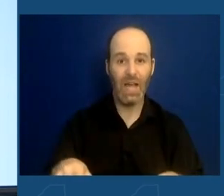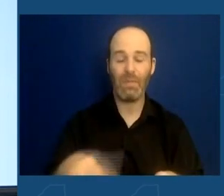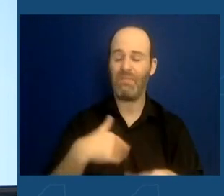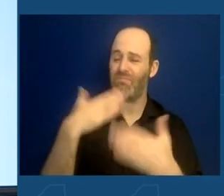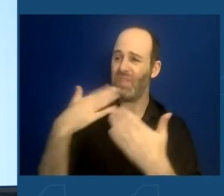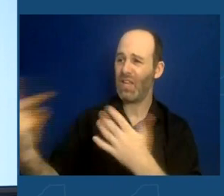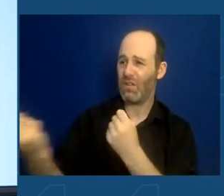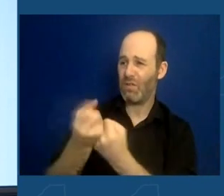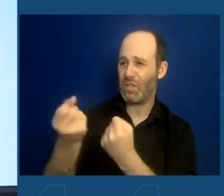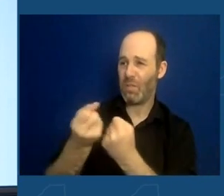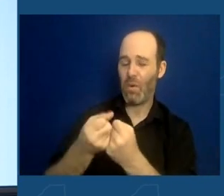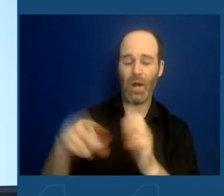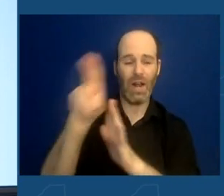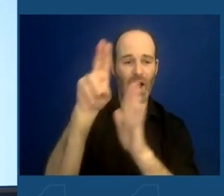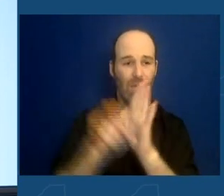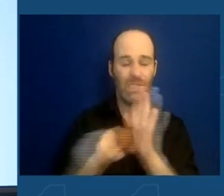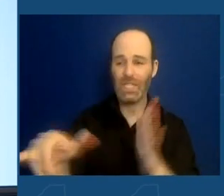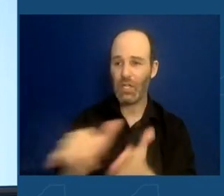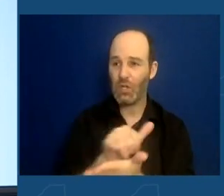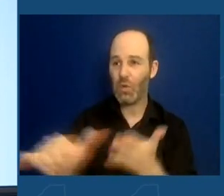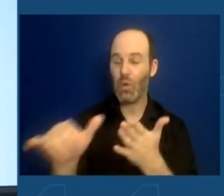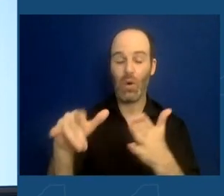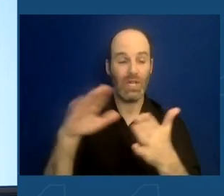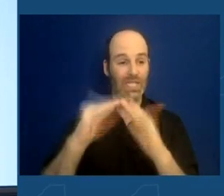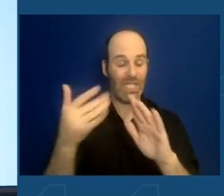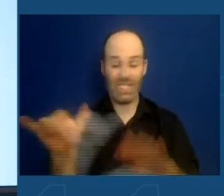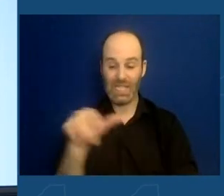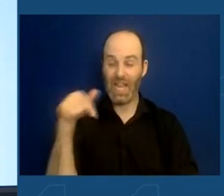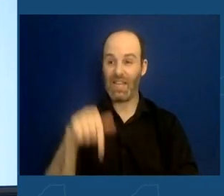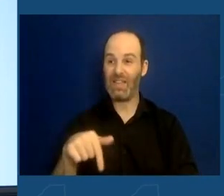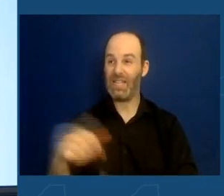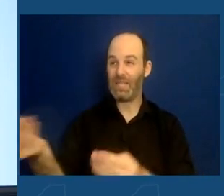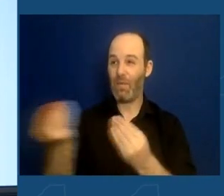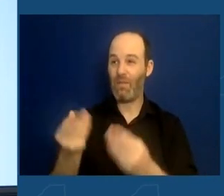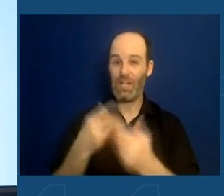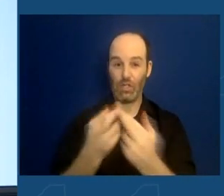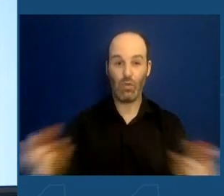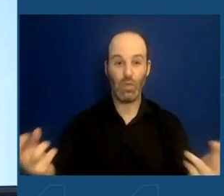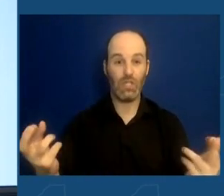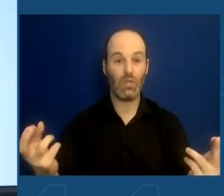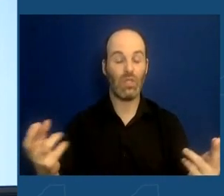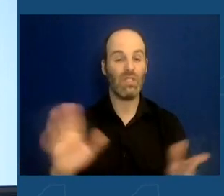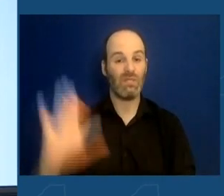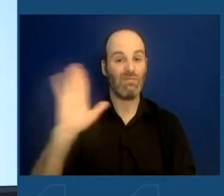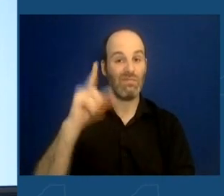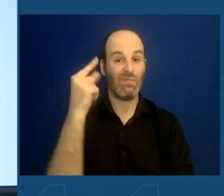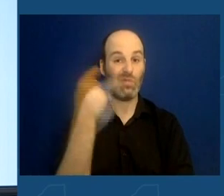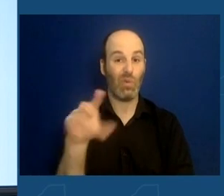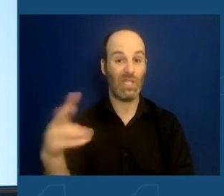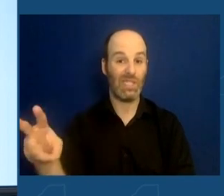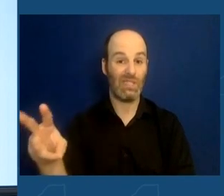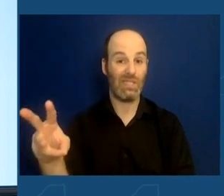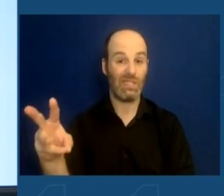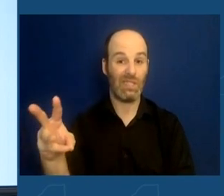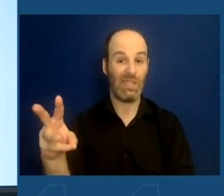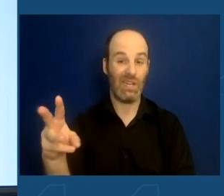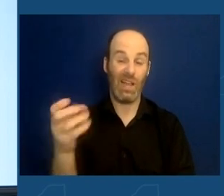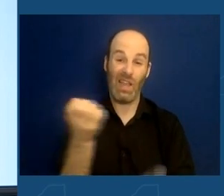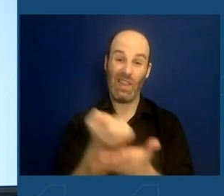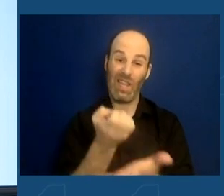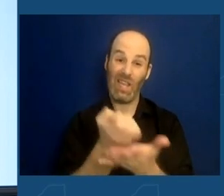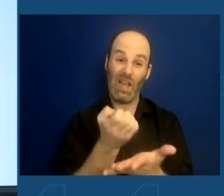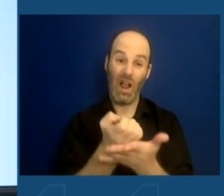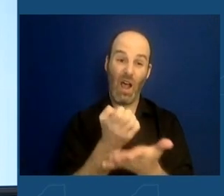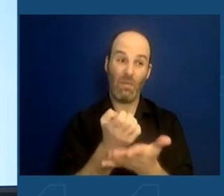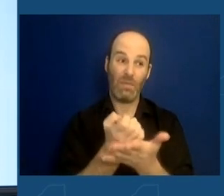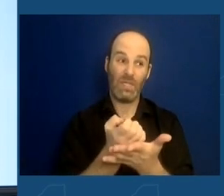like Oswego, the resources we need. So in 2016, the economic tide was against us. It really